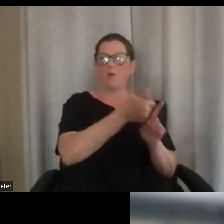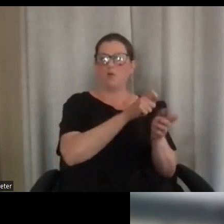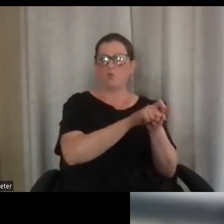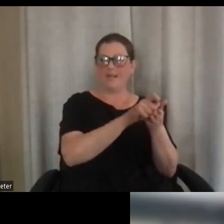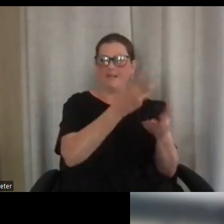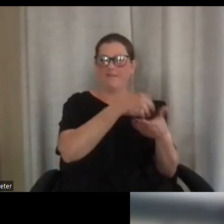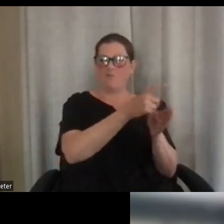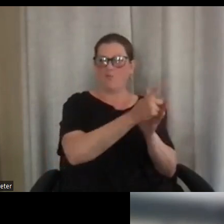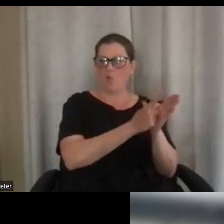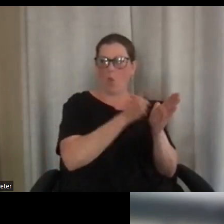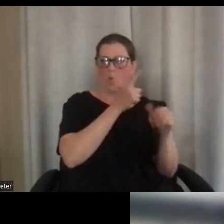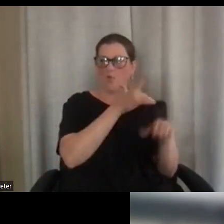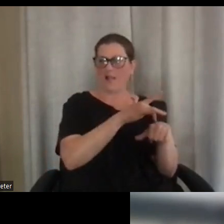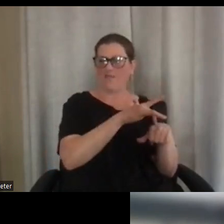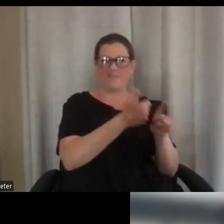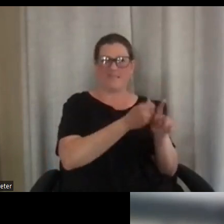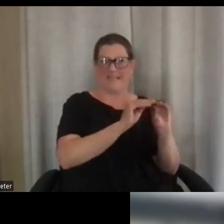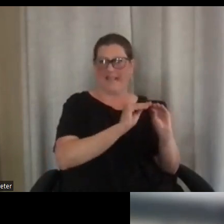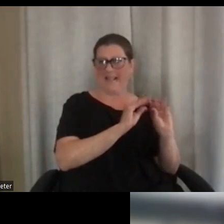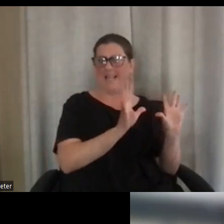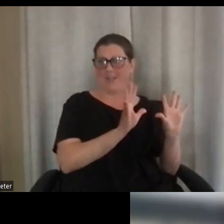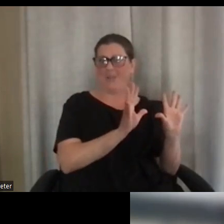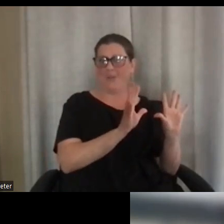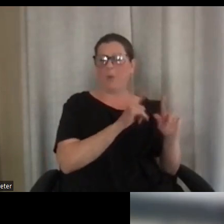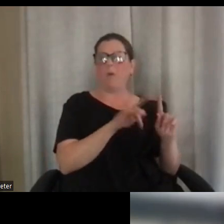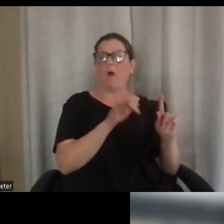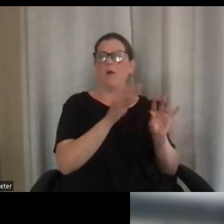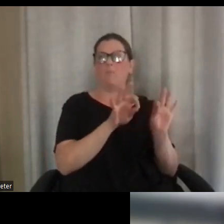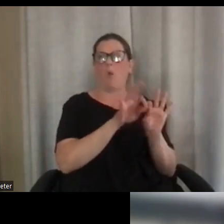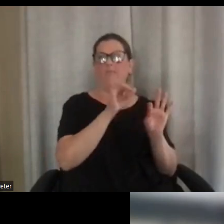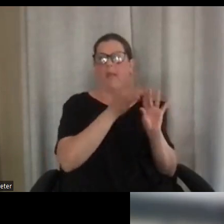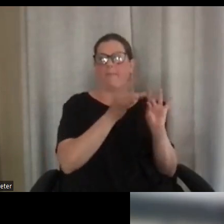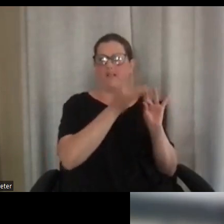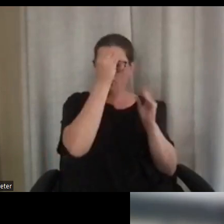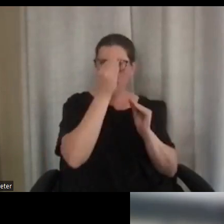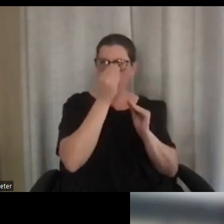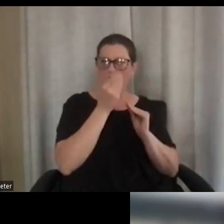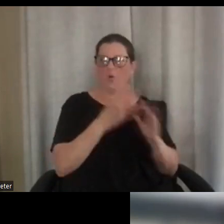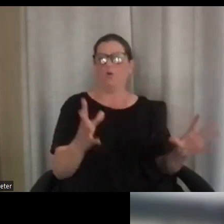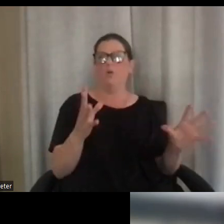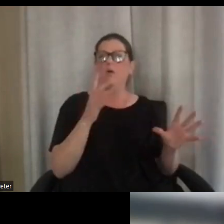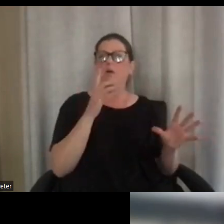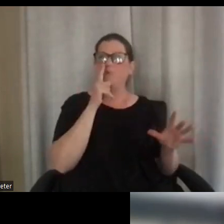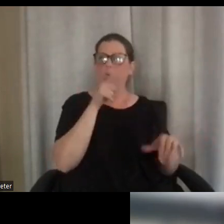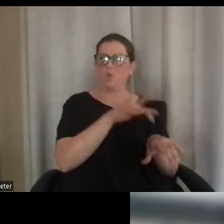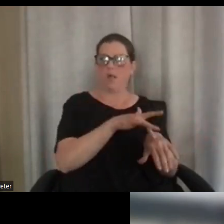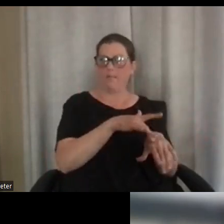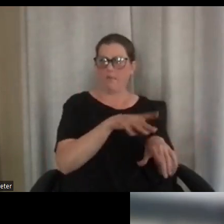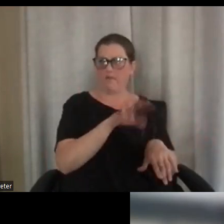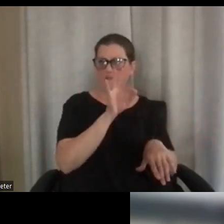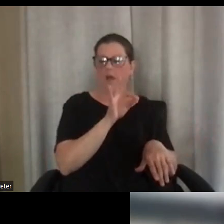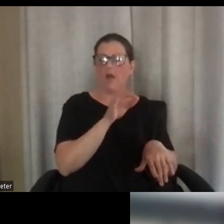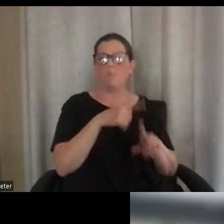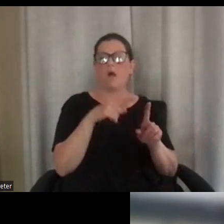who's eligible, is like pretty clear. It's just a matter of getting that message across for eligibility. But for positive